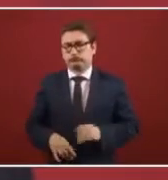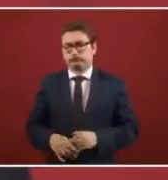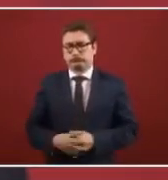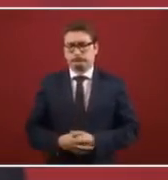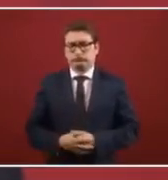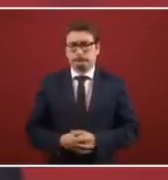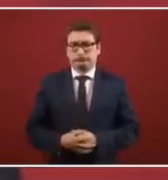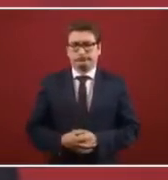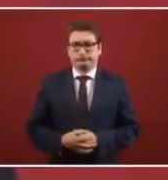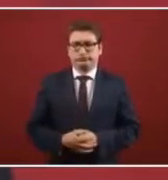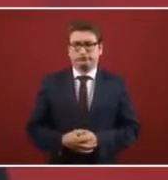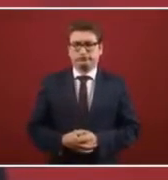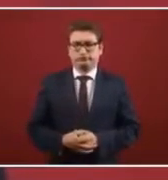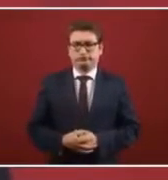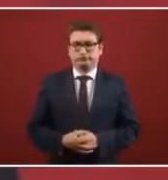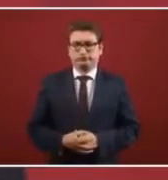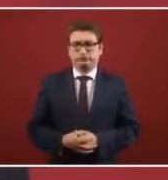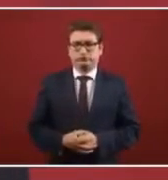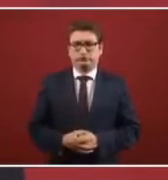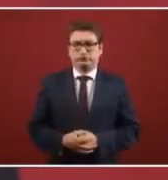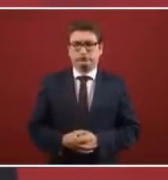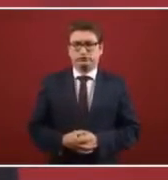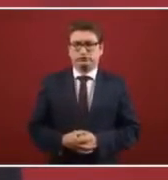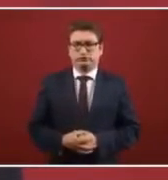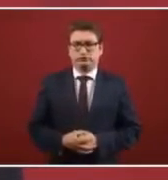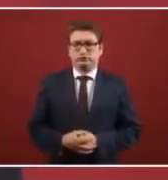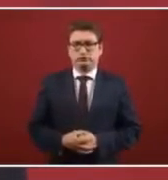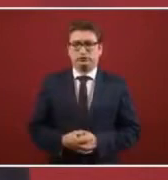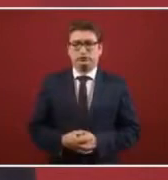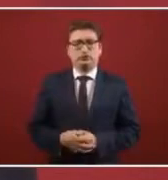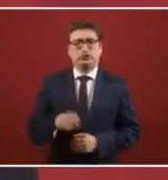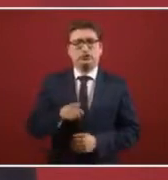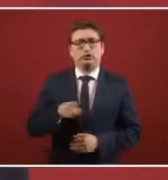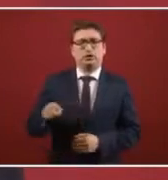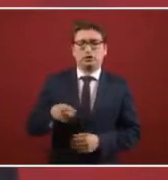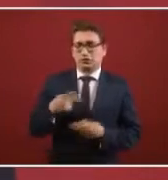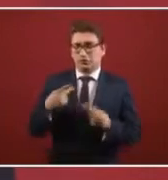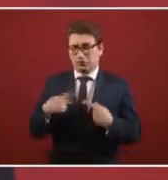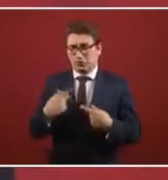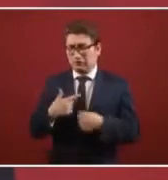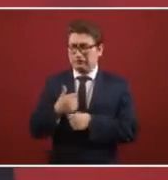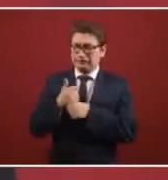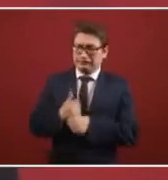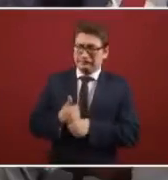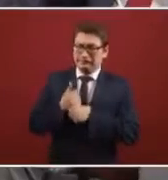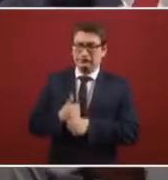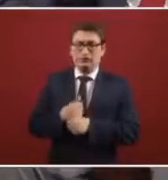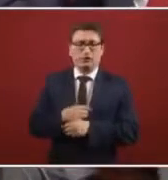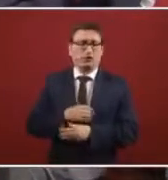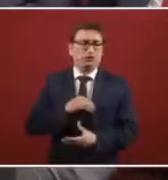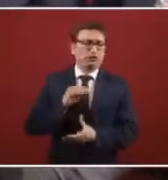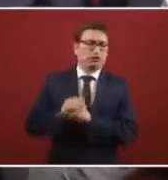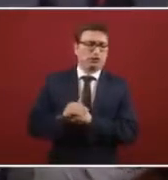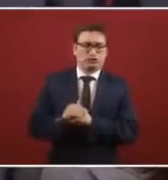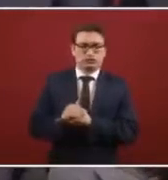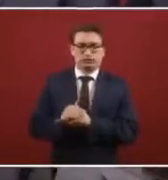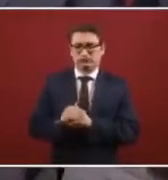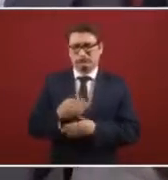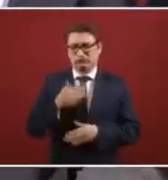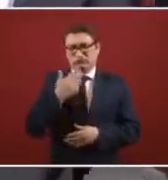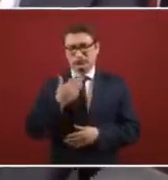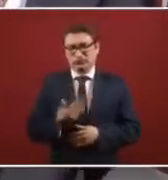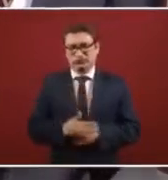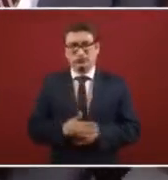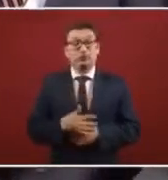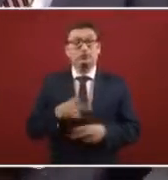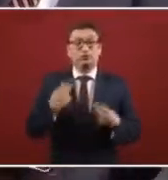El que le da la espalda The one that al que turns his sufre no es back izquierda. and who suffers from the left. El corrupto